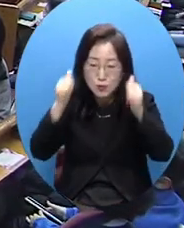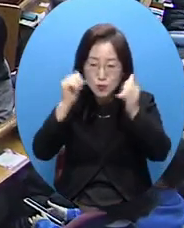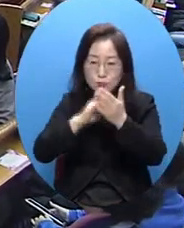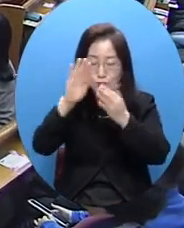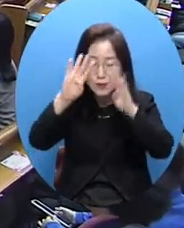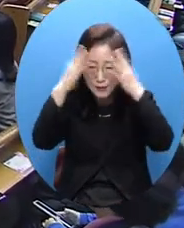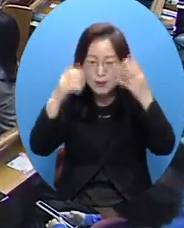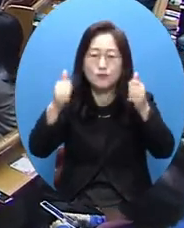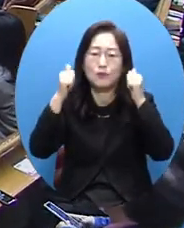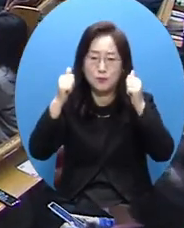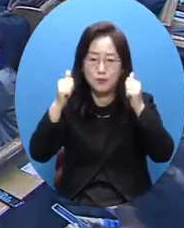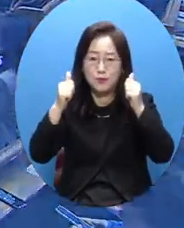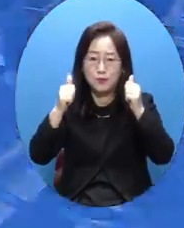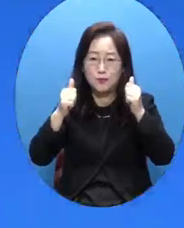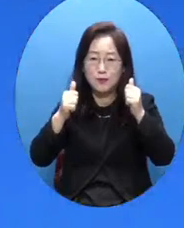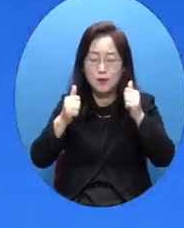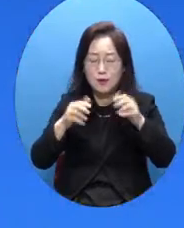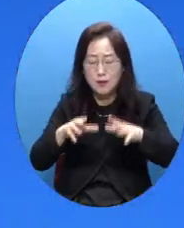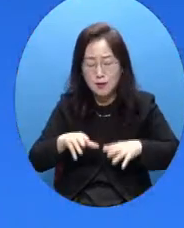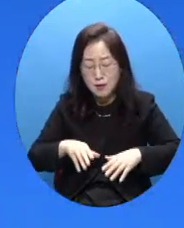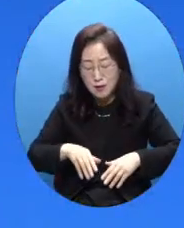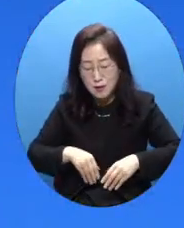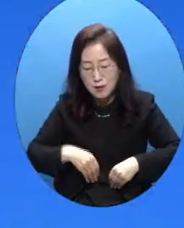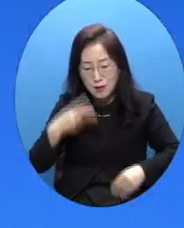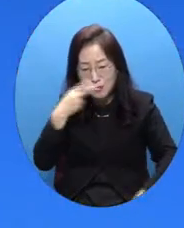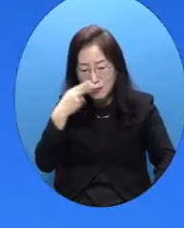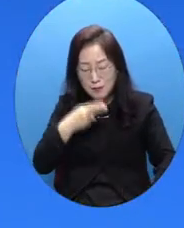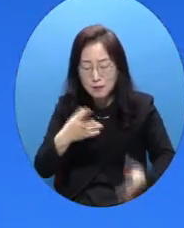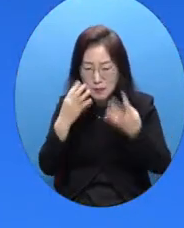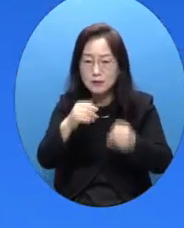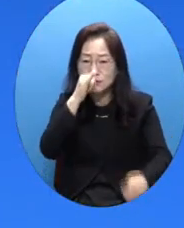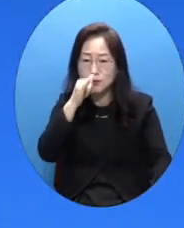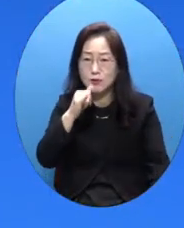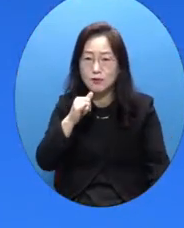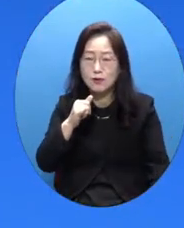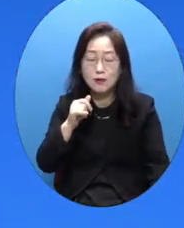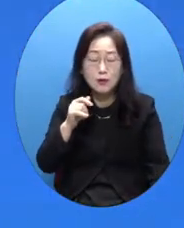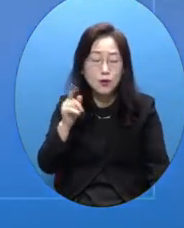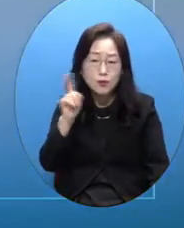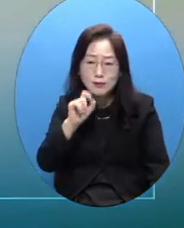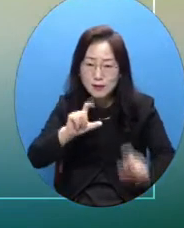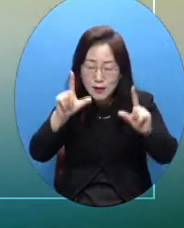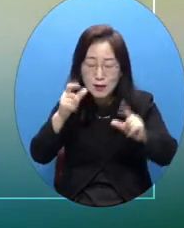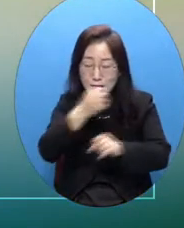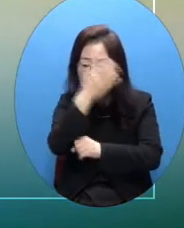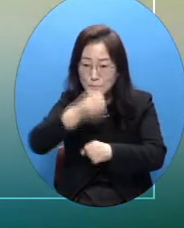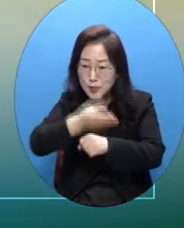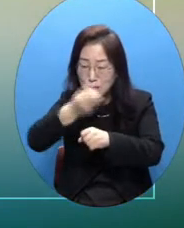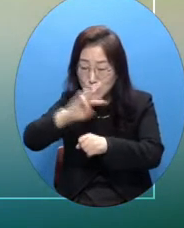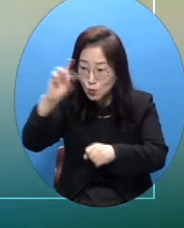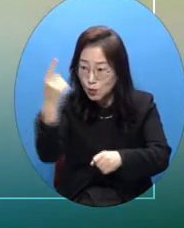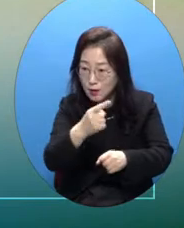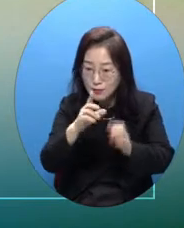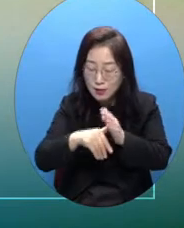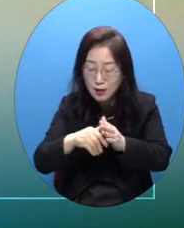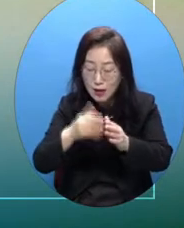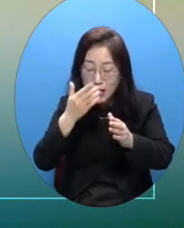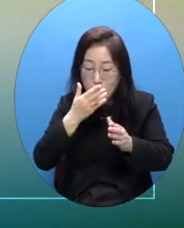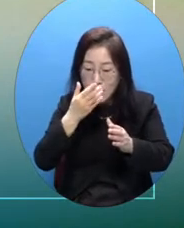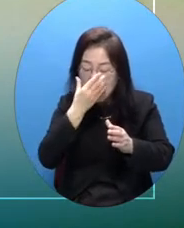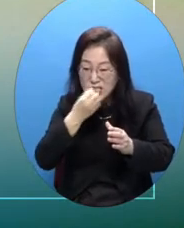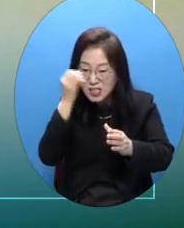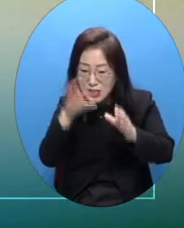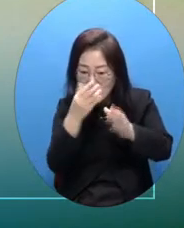because he was poor and he even scooped food up off the ground he sold newspapers he cleaned